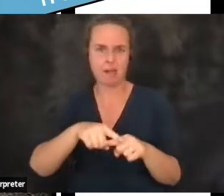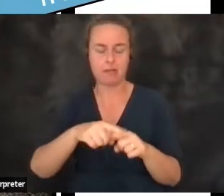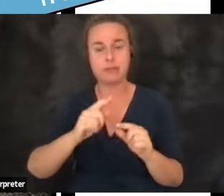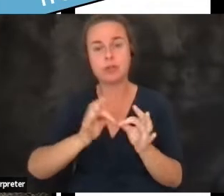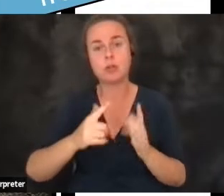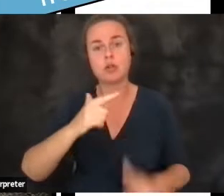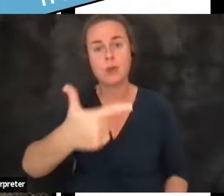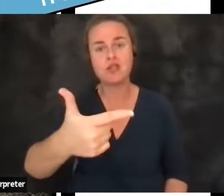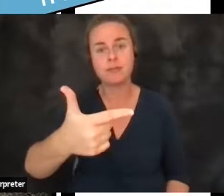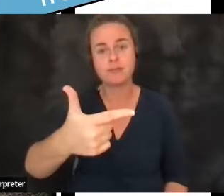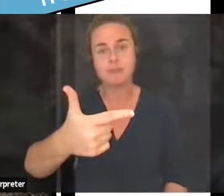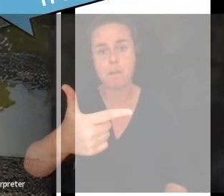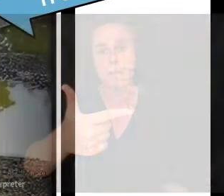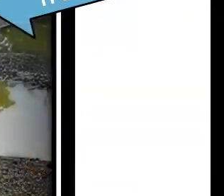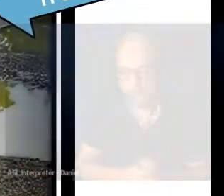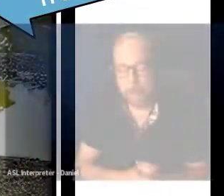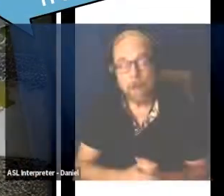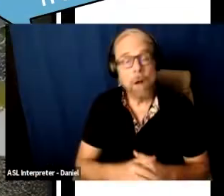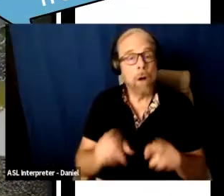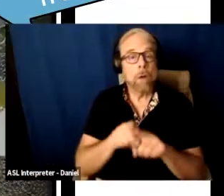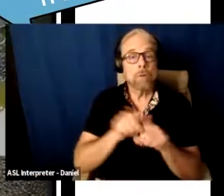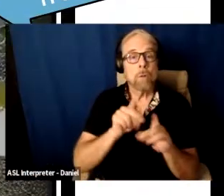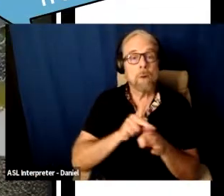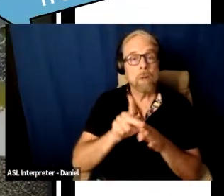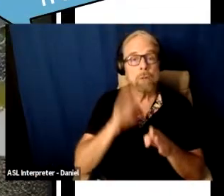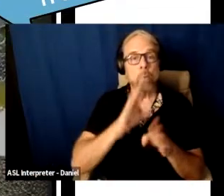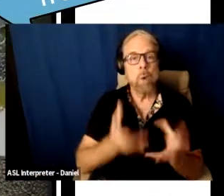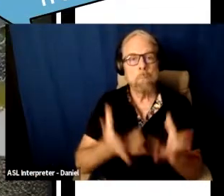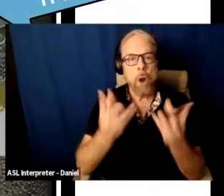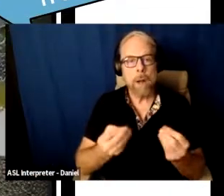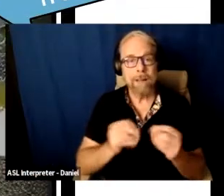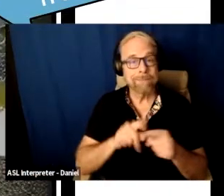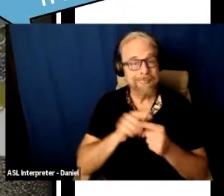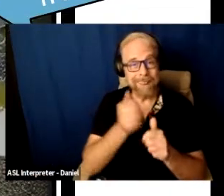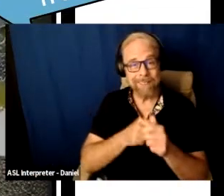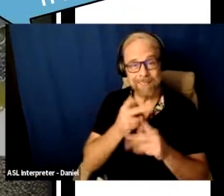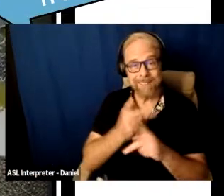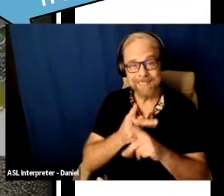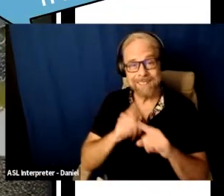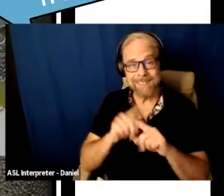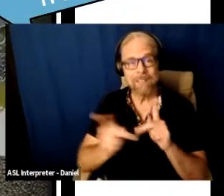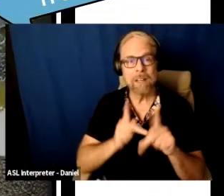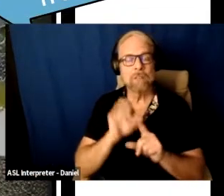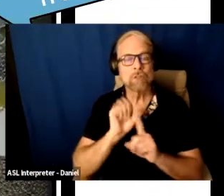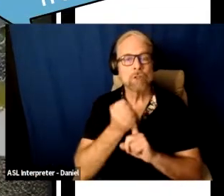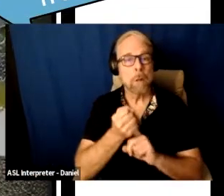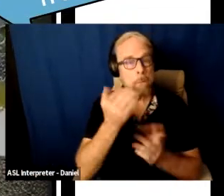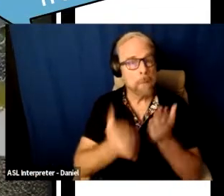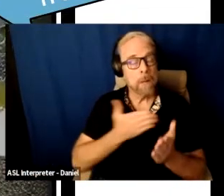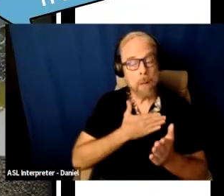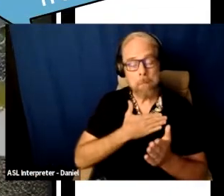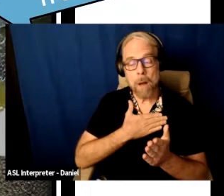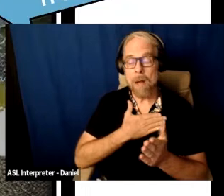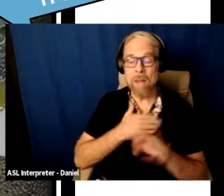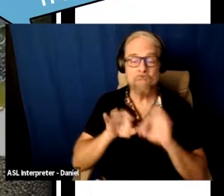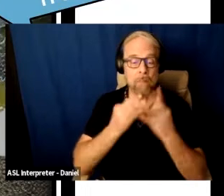Importantly, professionals burn out under these circumstances. And so maybe my family has a professional that's really